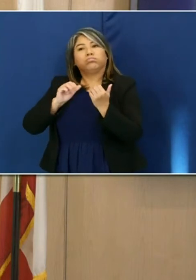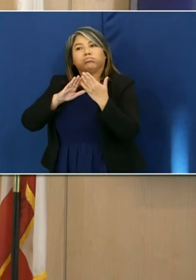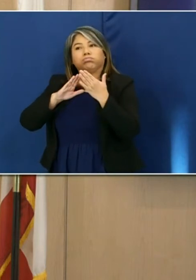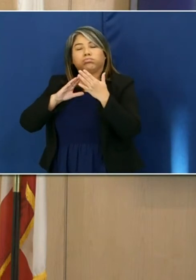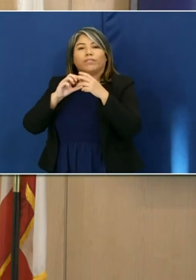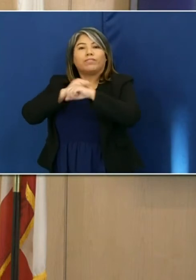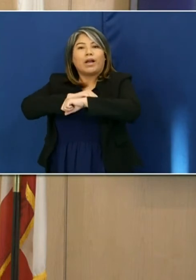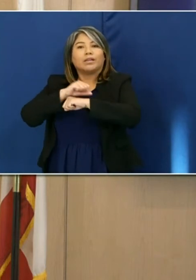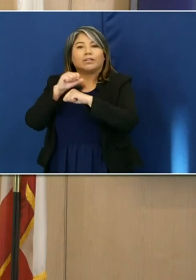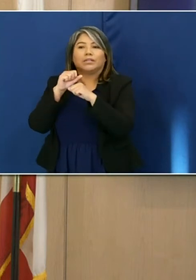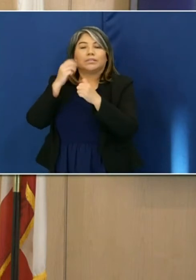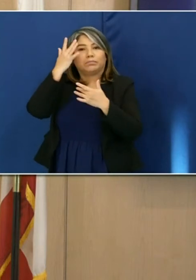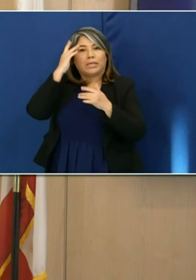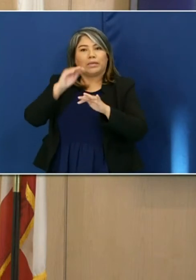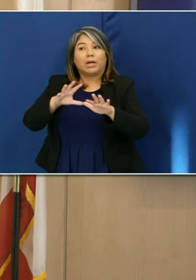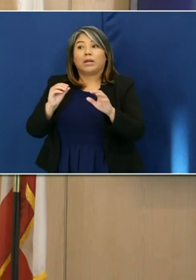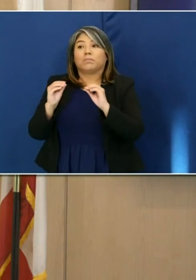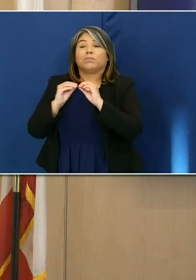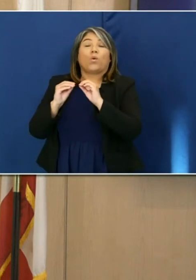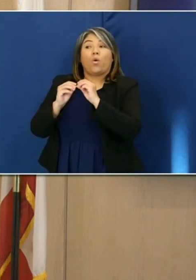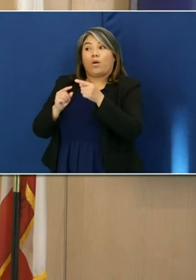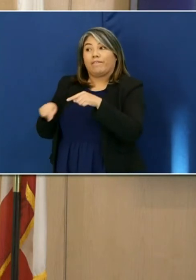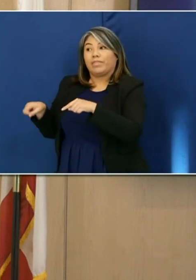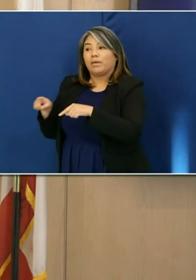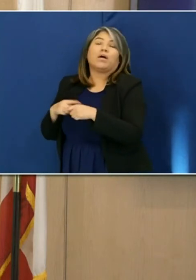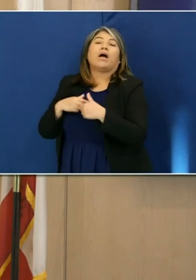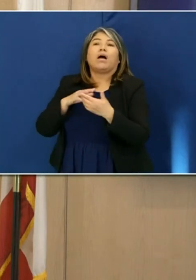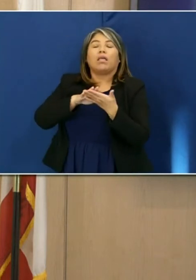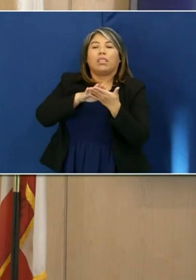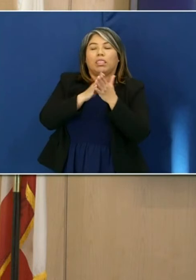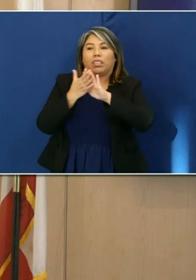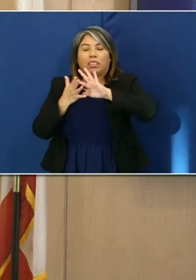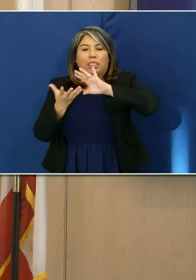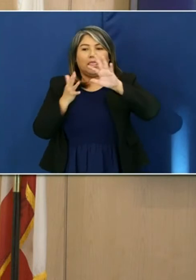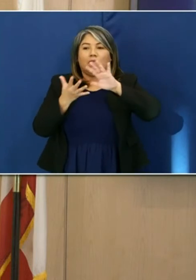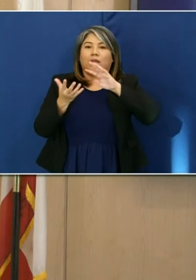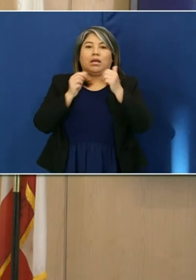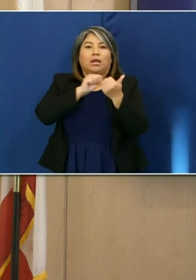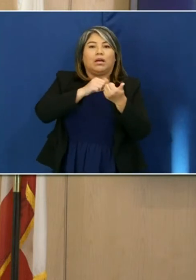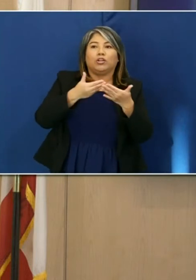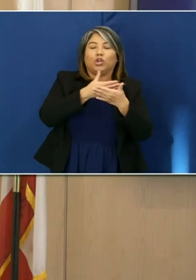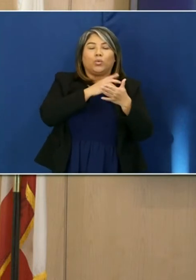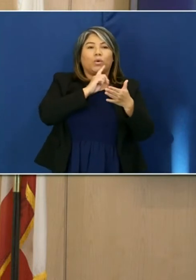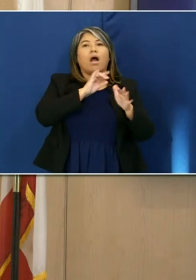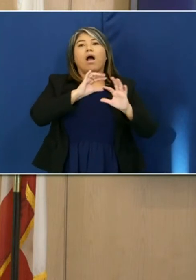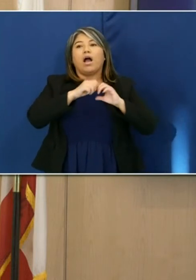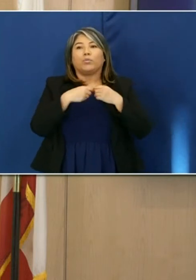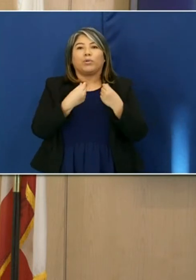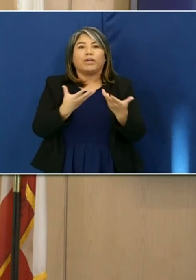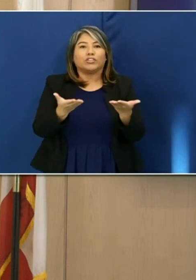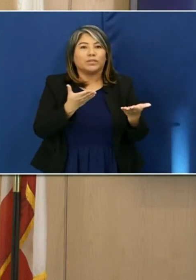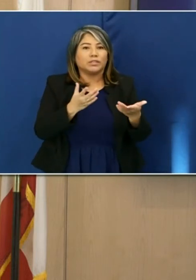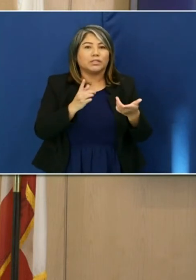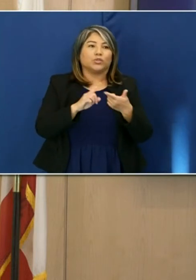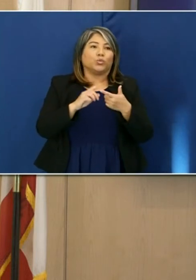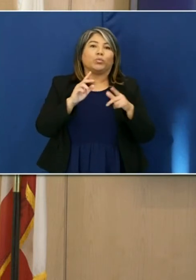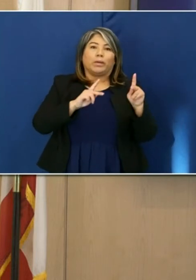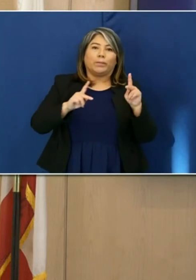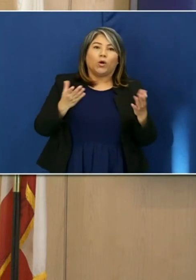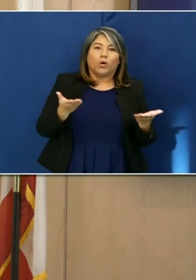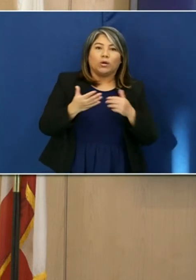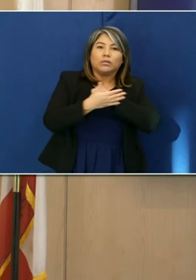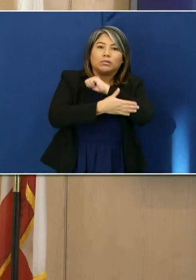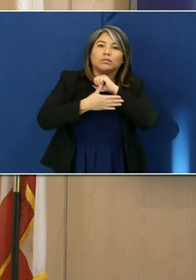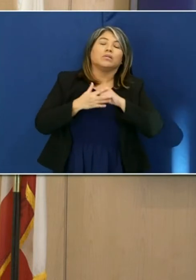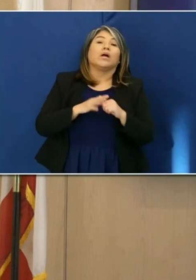many more have adjusted to new realities to continue providing services to our residents throughout the county. Our